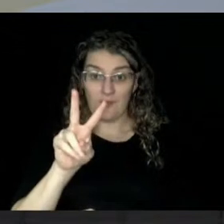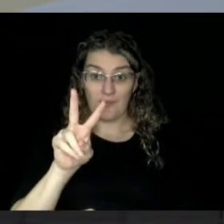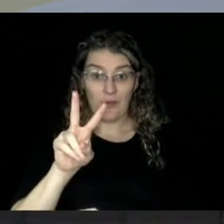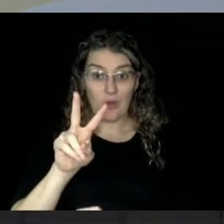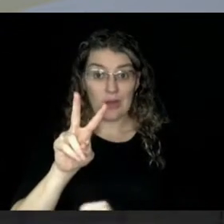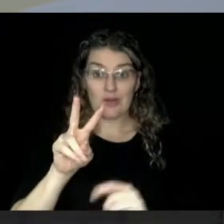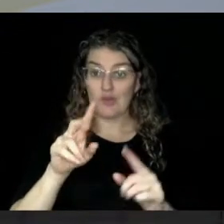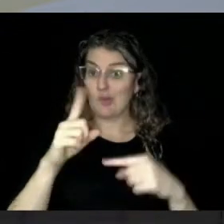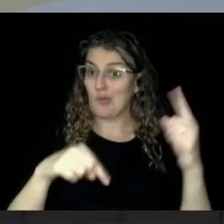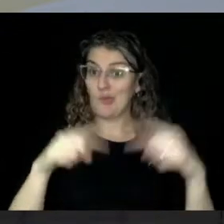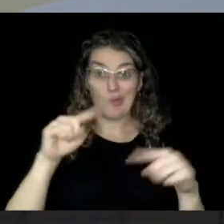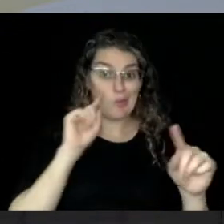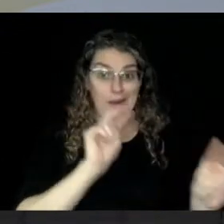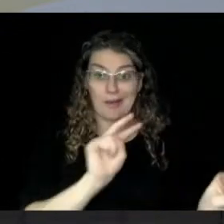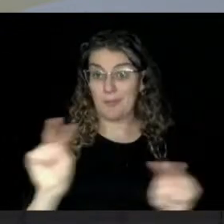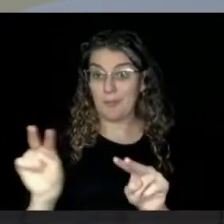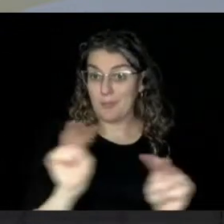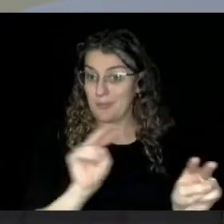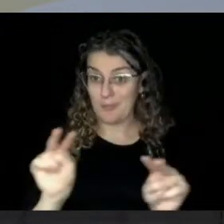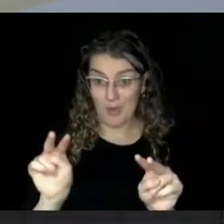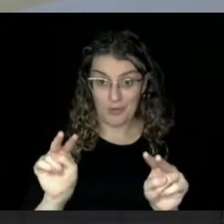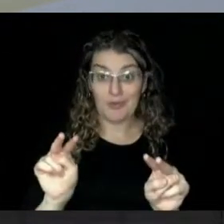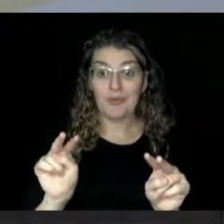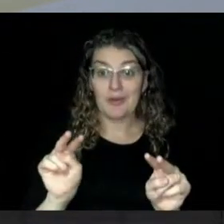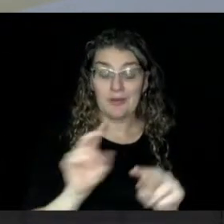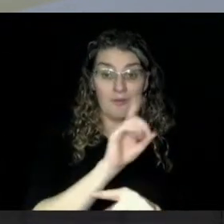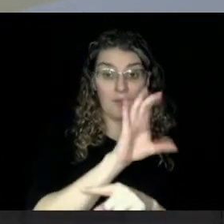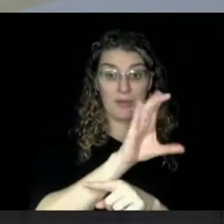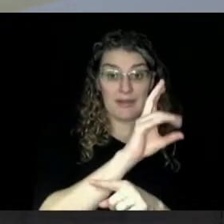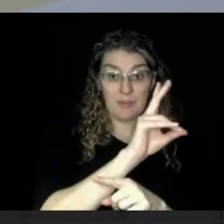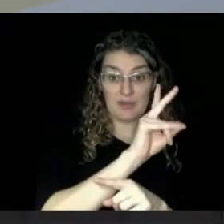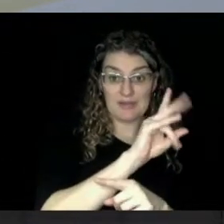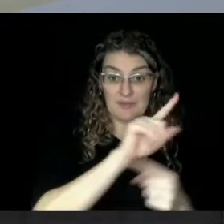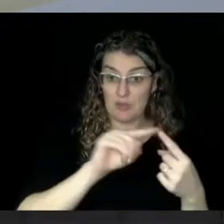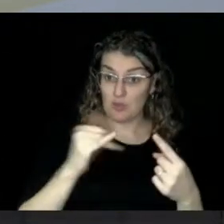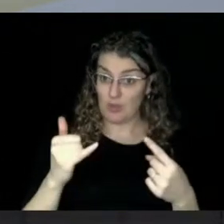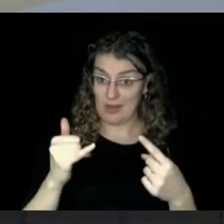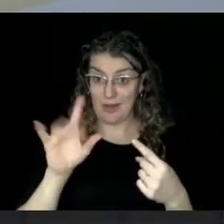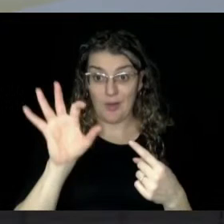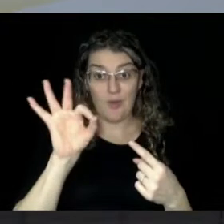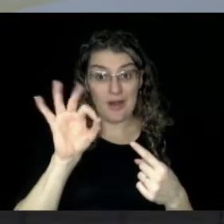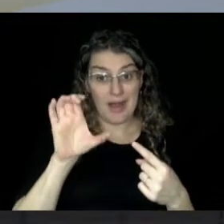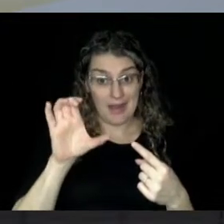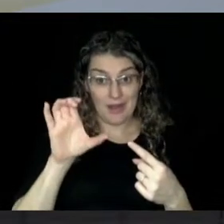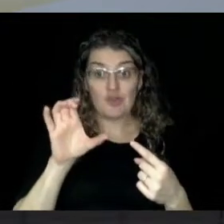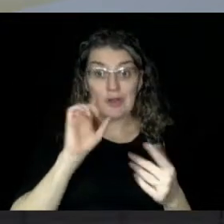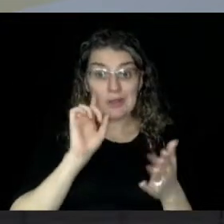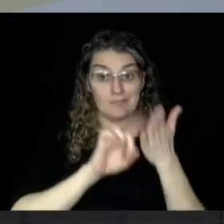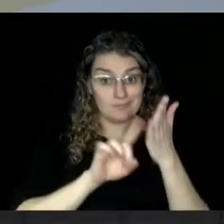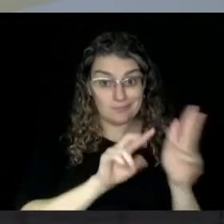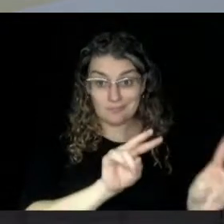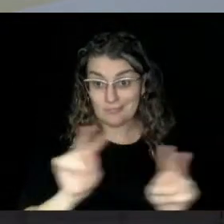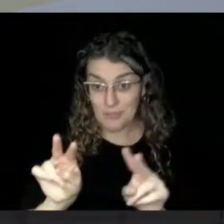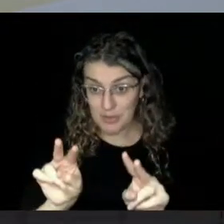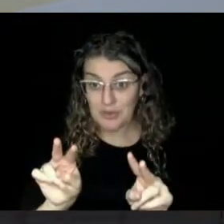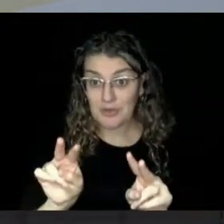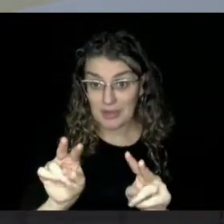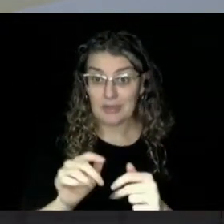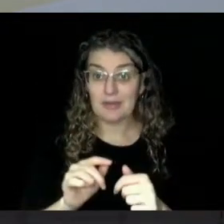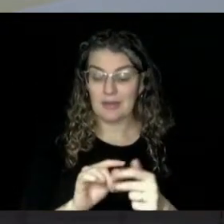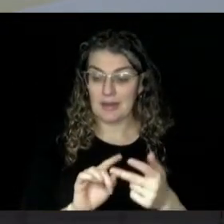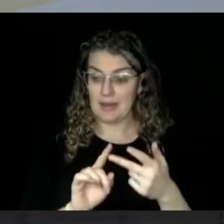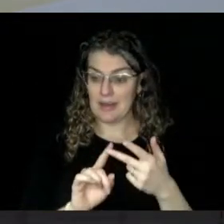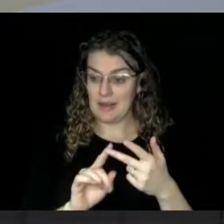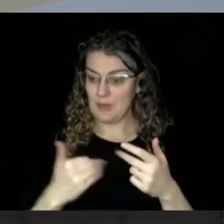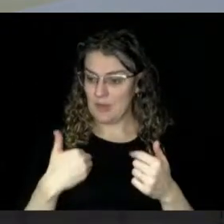of people in self-isolation since December the 17th. And they've issued,